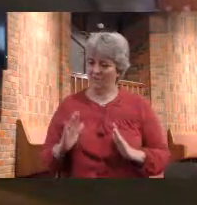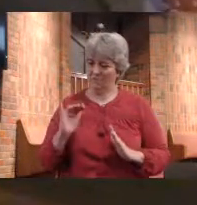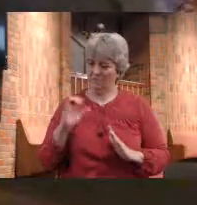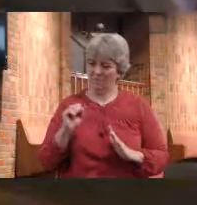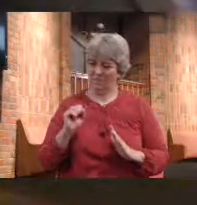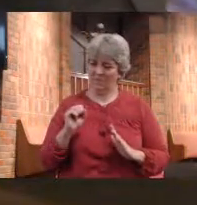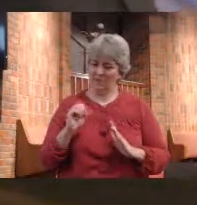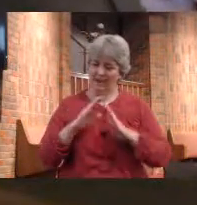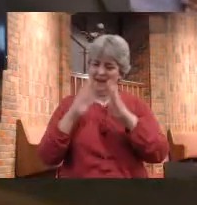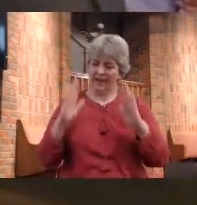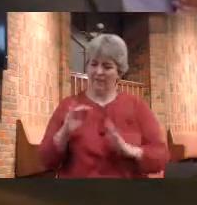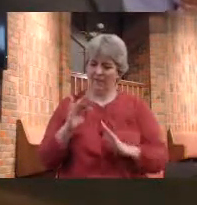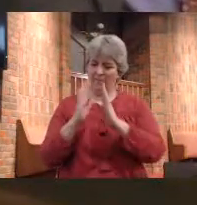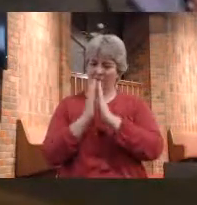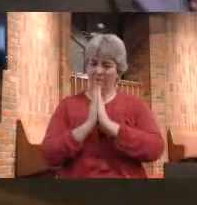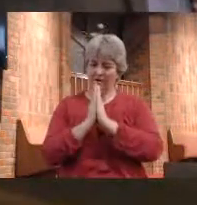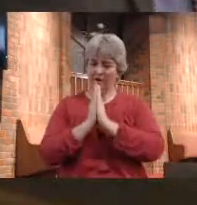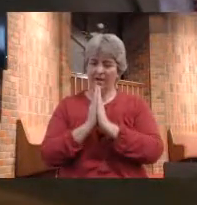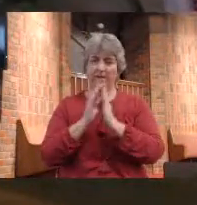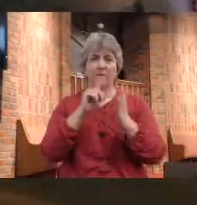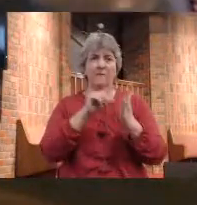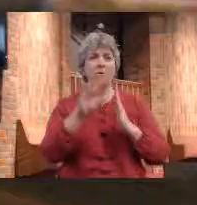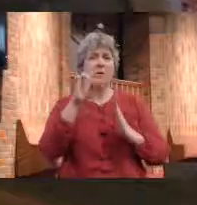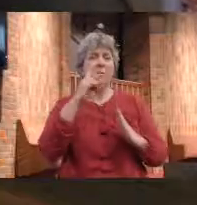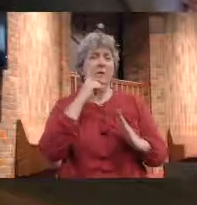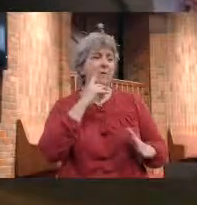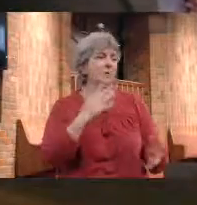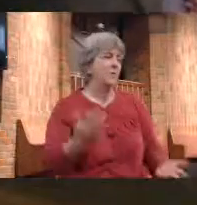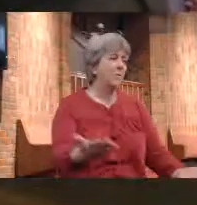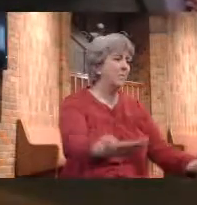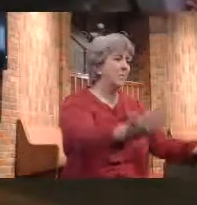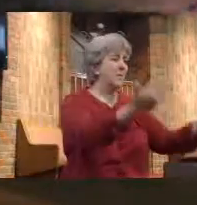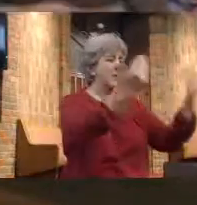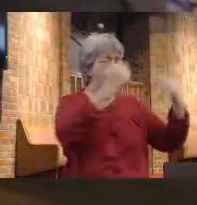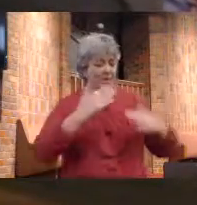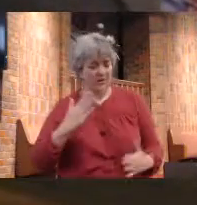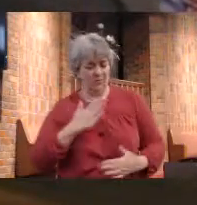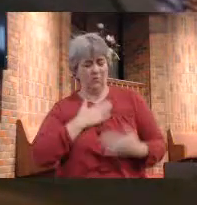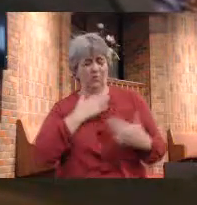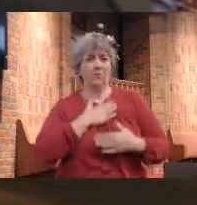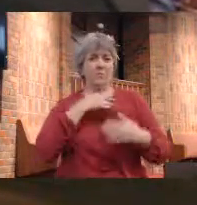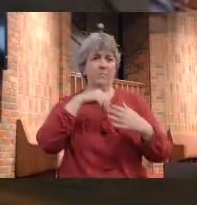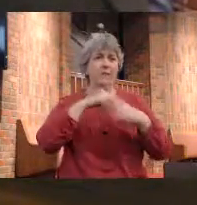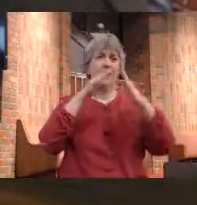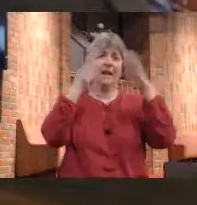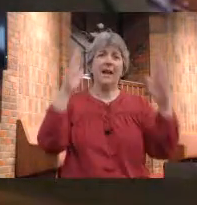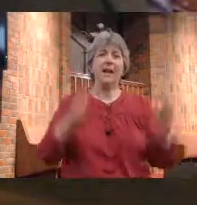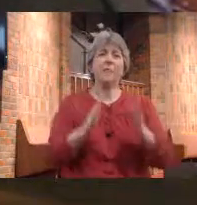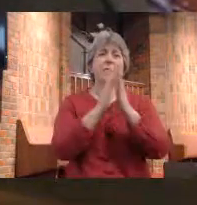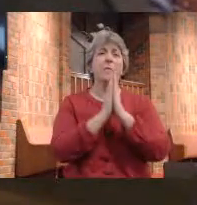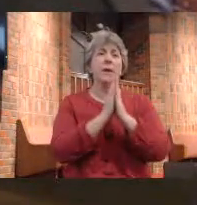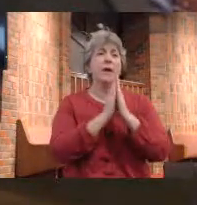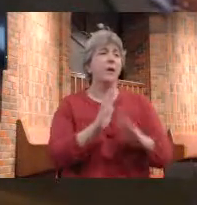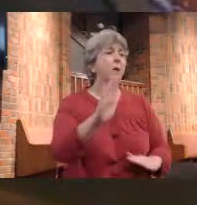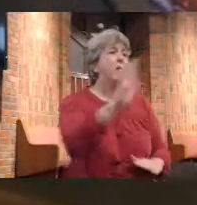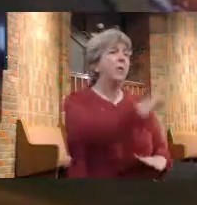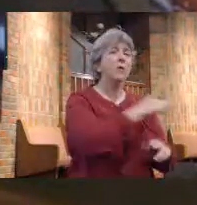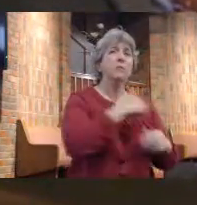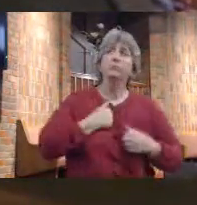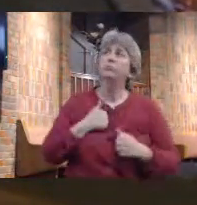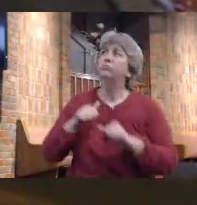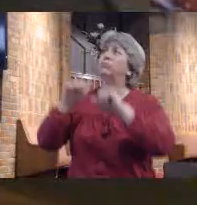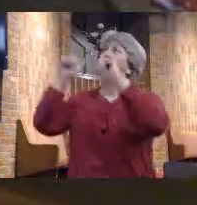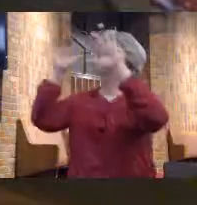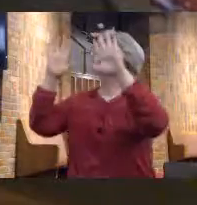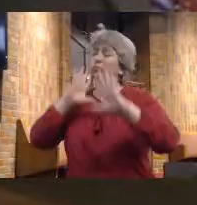Verse 7, I will bring them into my holy mountain, make them joyful in my house of prayer. Their burnt offerings and their sacrifices will be accepted on my altar,